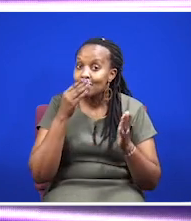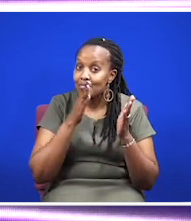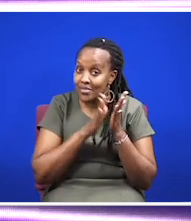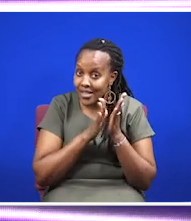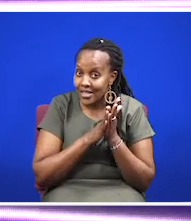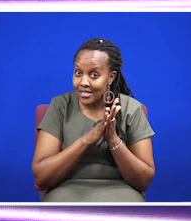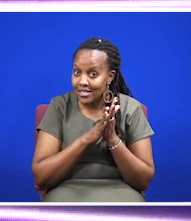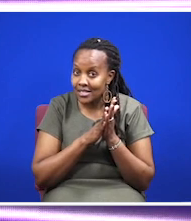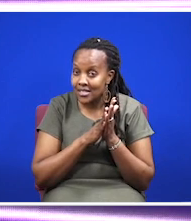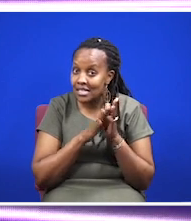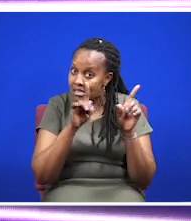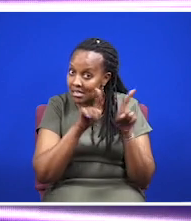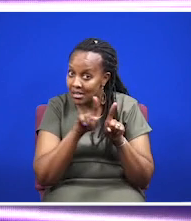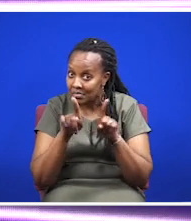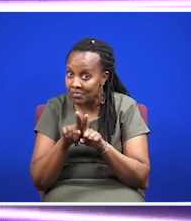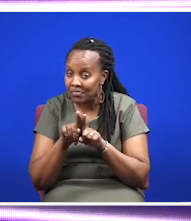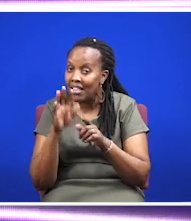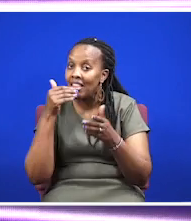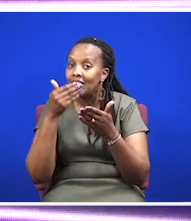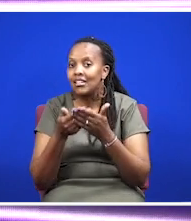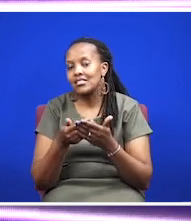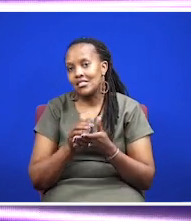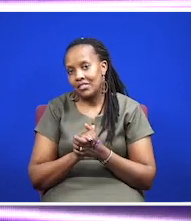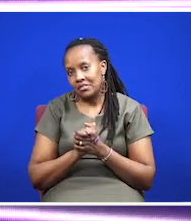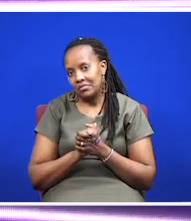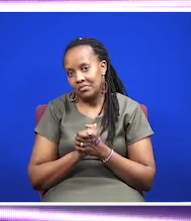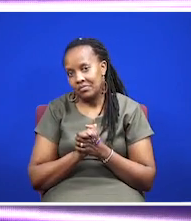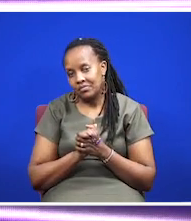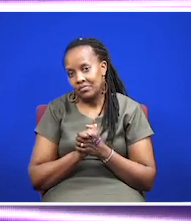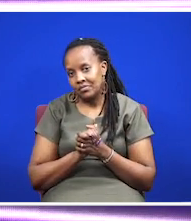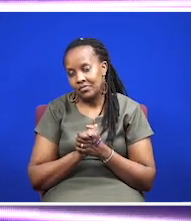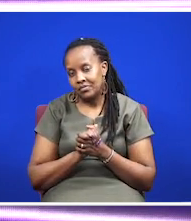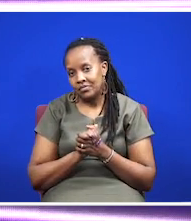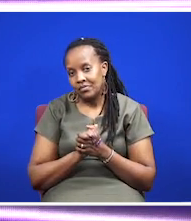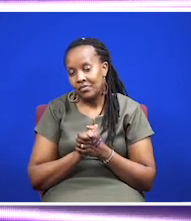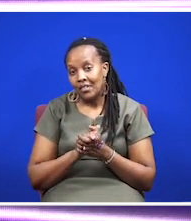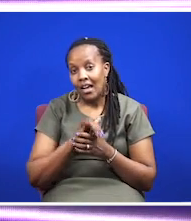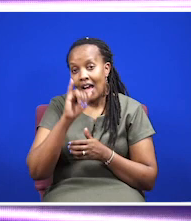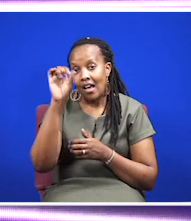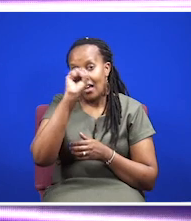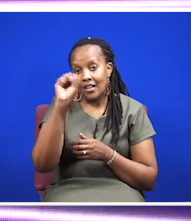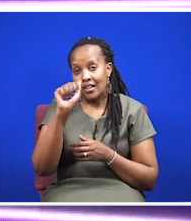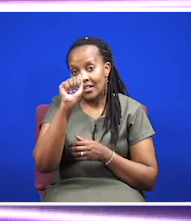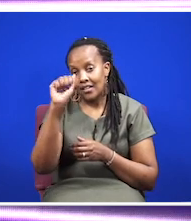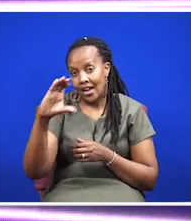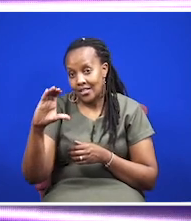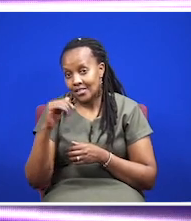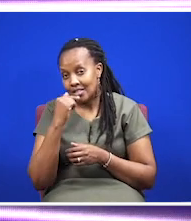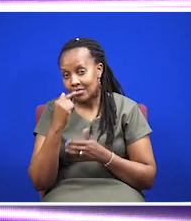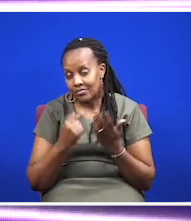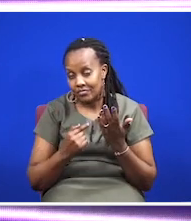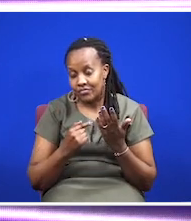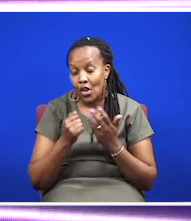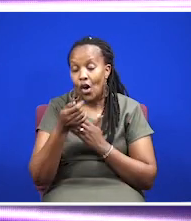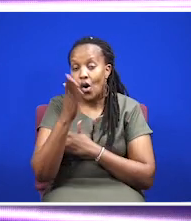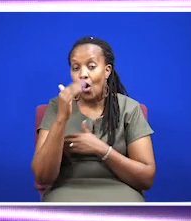thanksgiving, because when you give thanks, you could also be praising God. No wonder Isaac Walton said that God has two